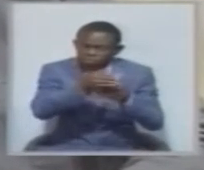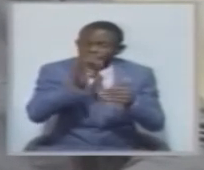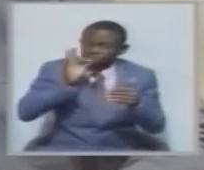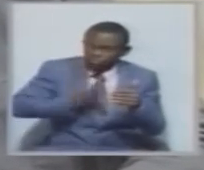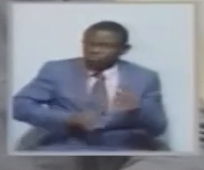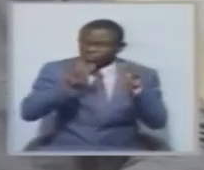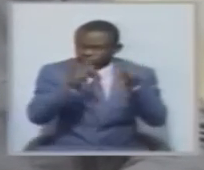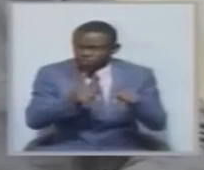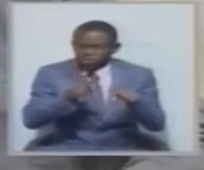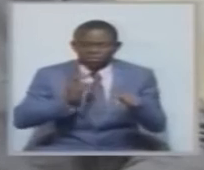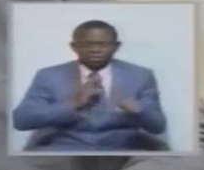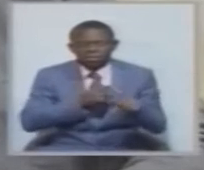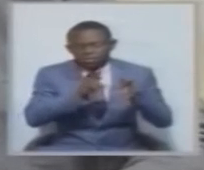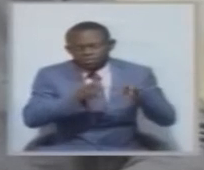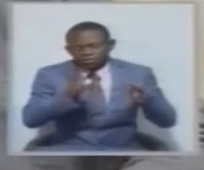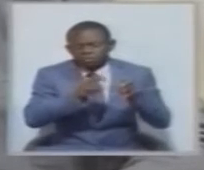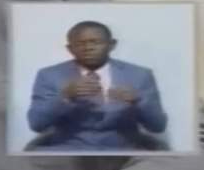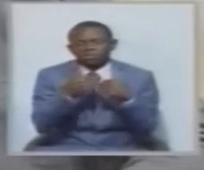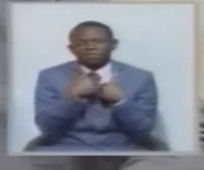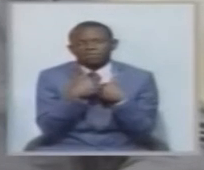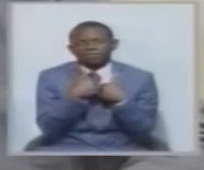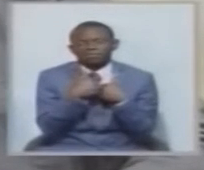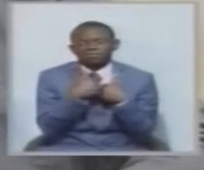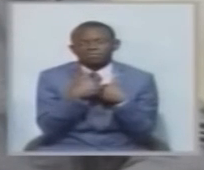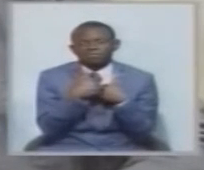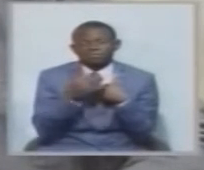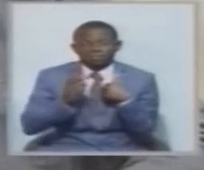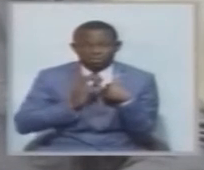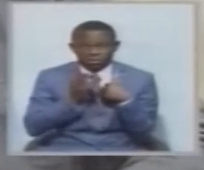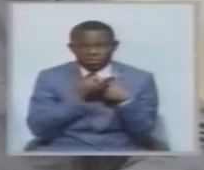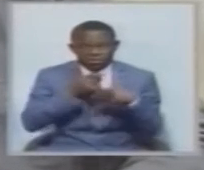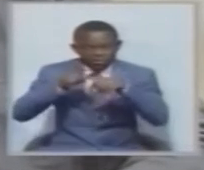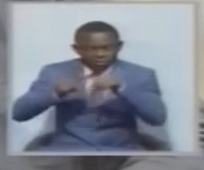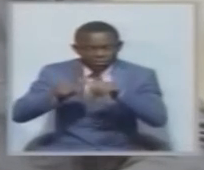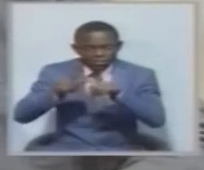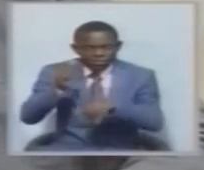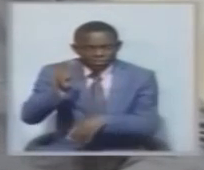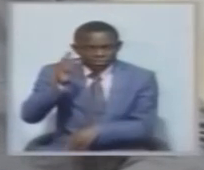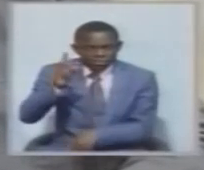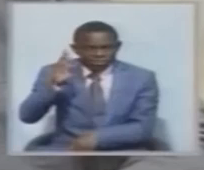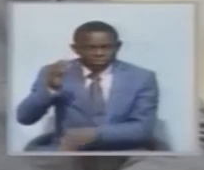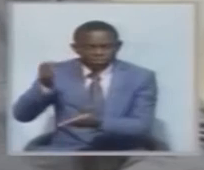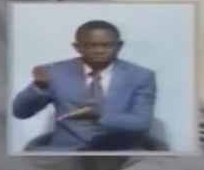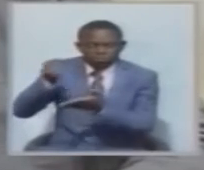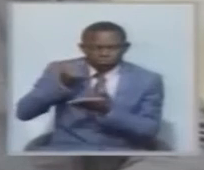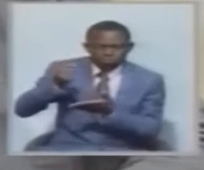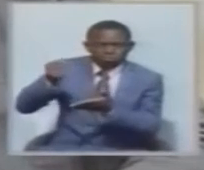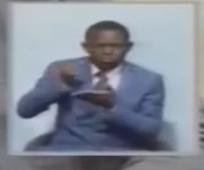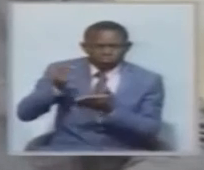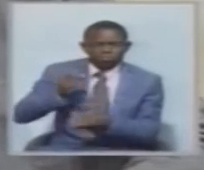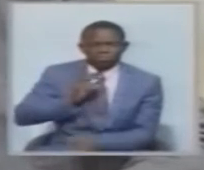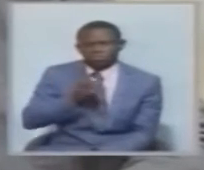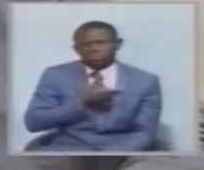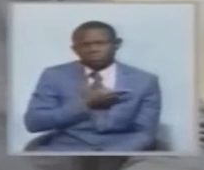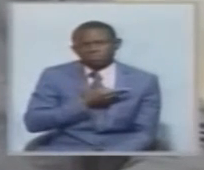as as a country. So we look at ADB giving us concessional. Actually, as Zambia, we are a blend. We